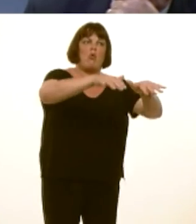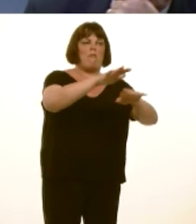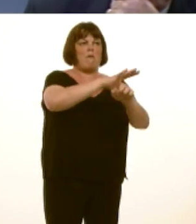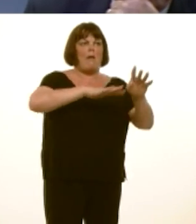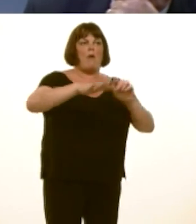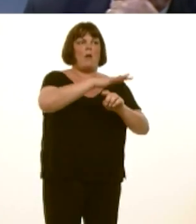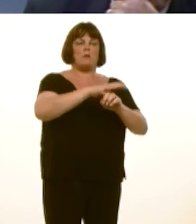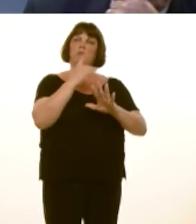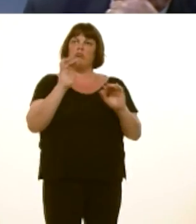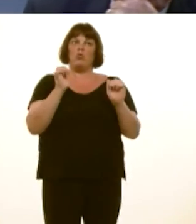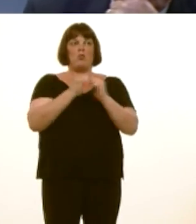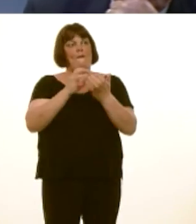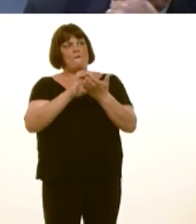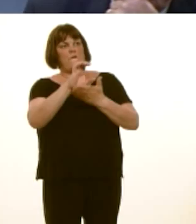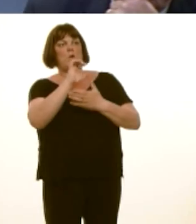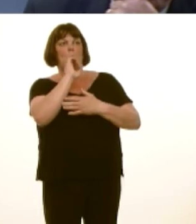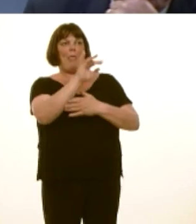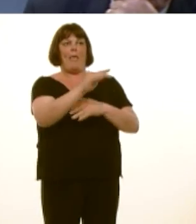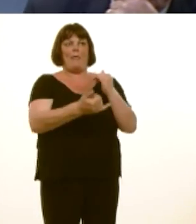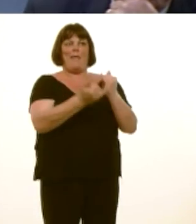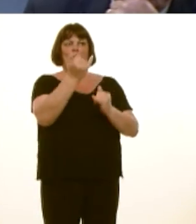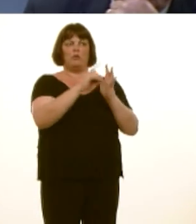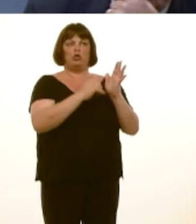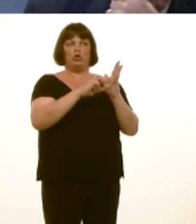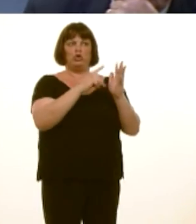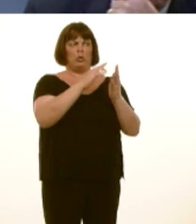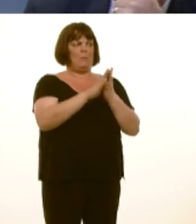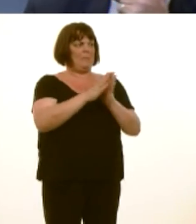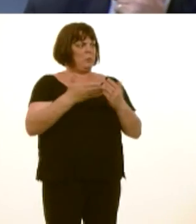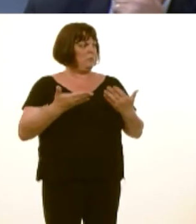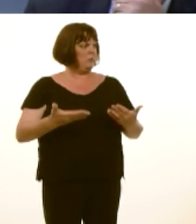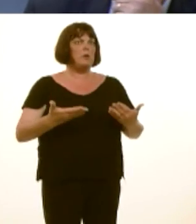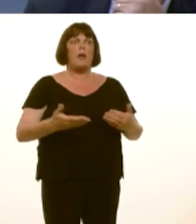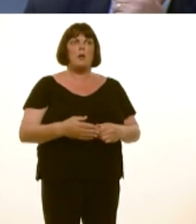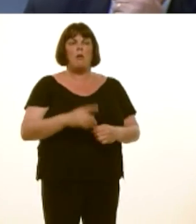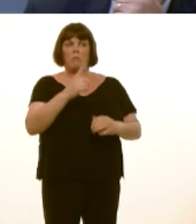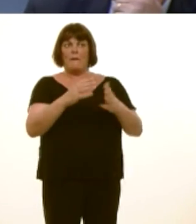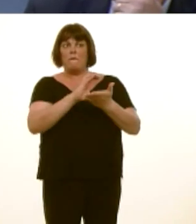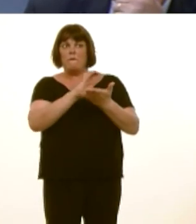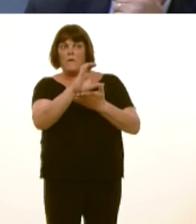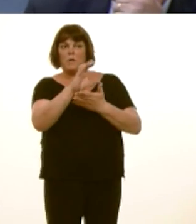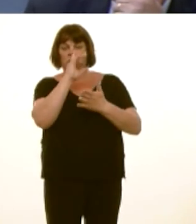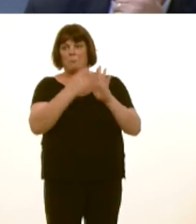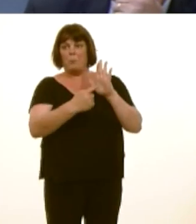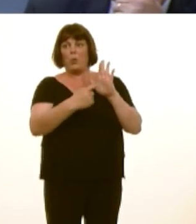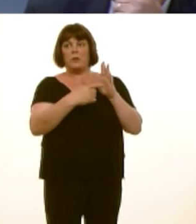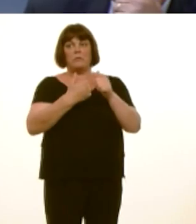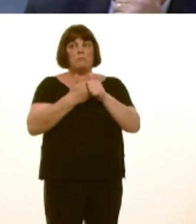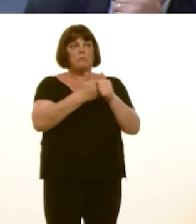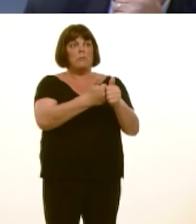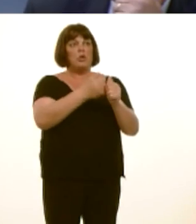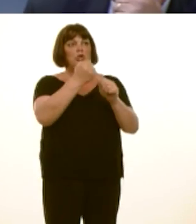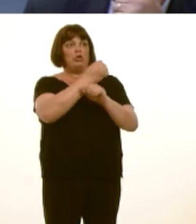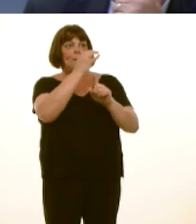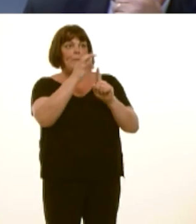end of June, which is today, and that fund is going to be absolutely crucial in securing the ongoing provision of a GP